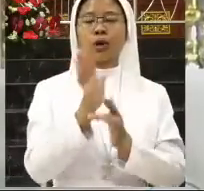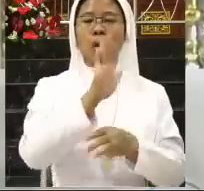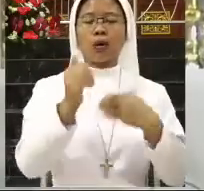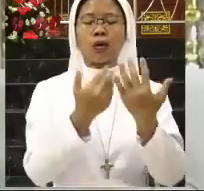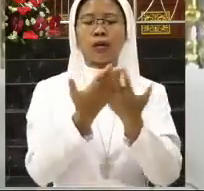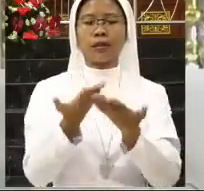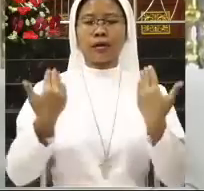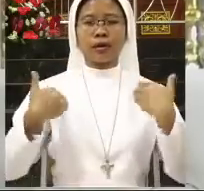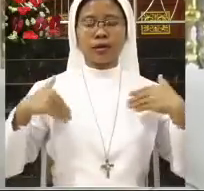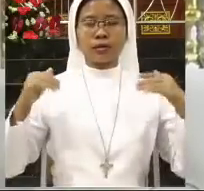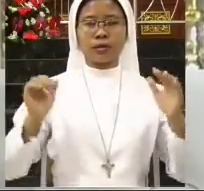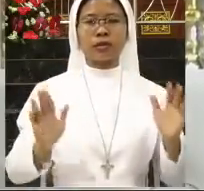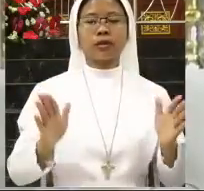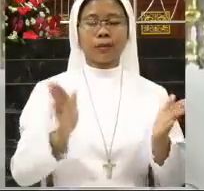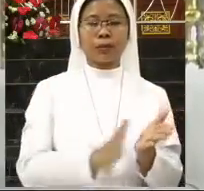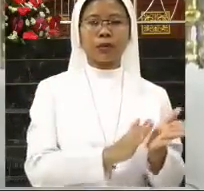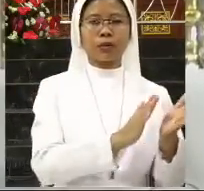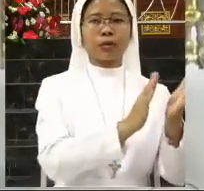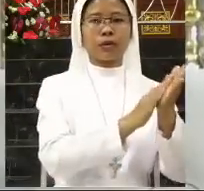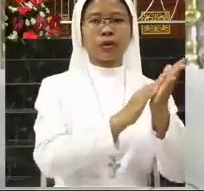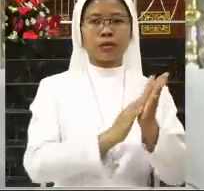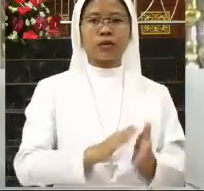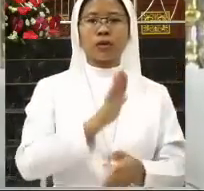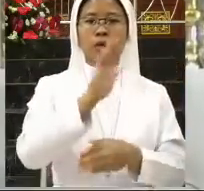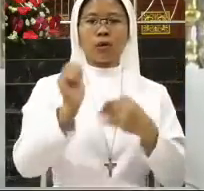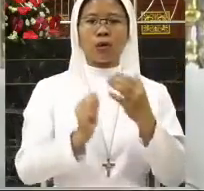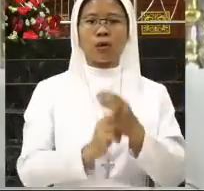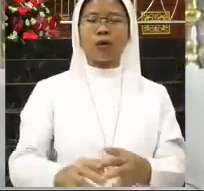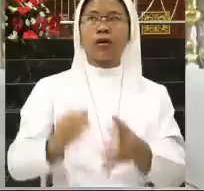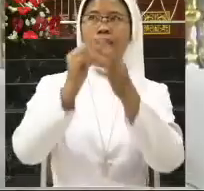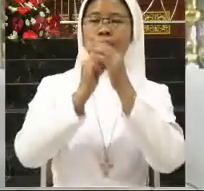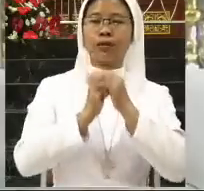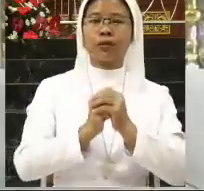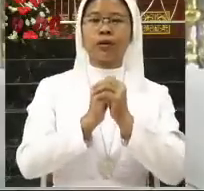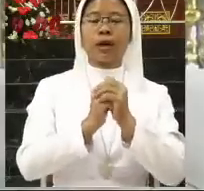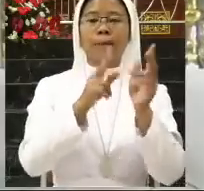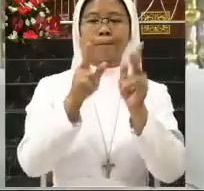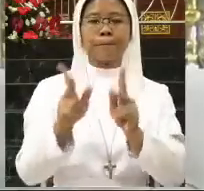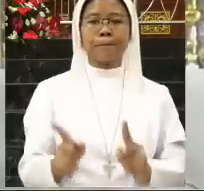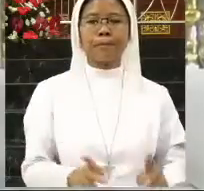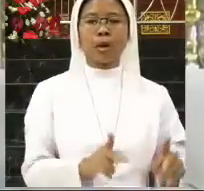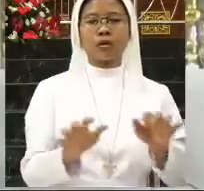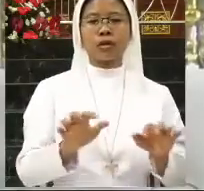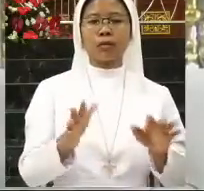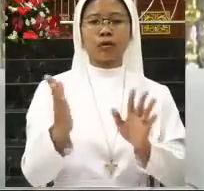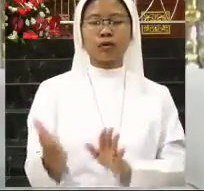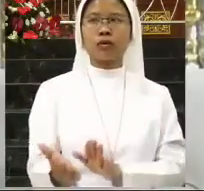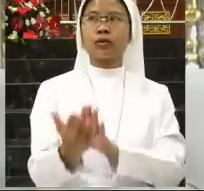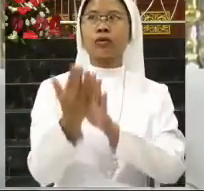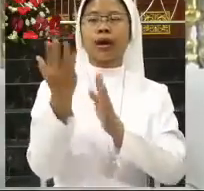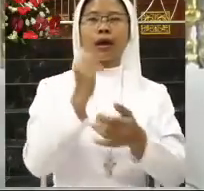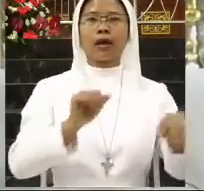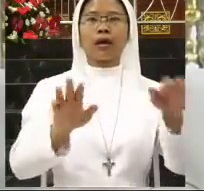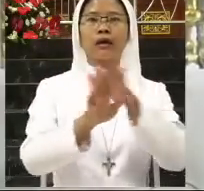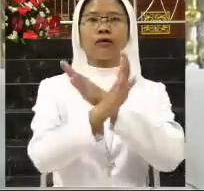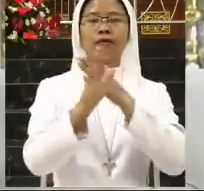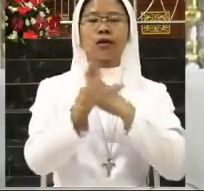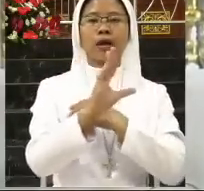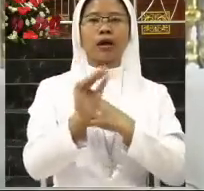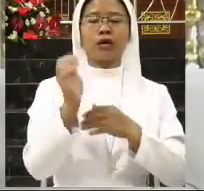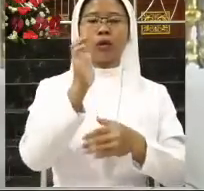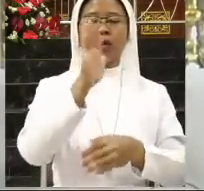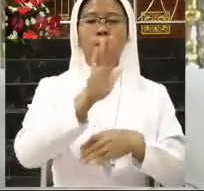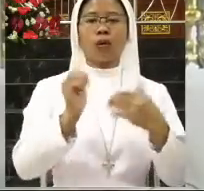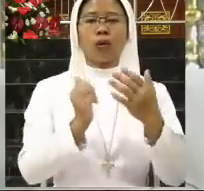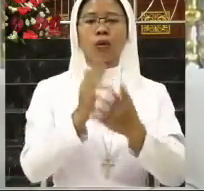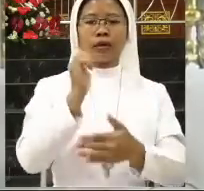angels praise your majesty, dominions adore, and powers tremble before you. Heaven and the virtues of heaven